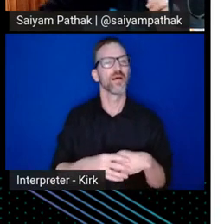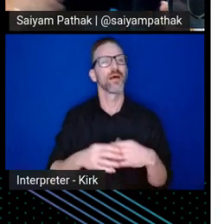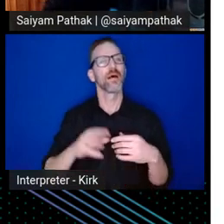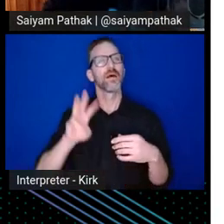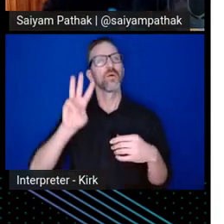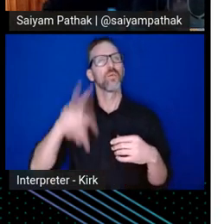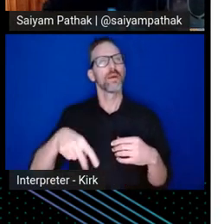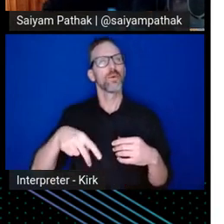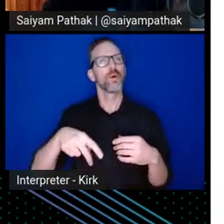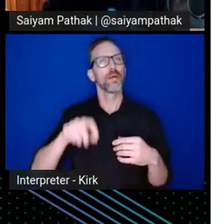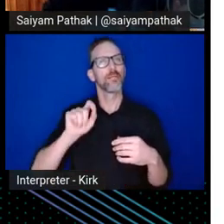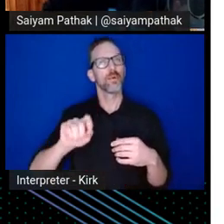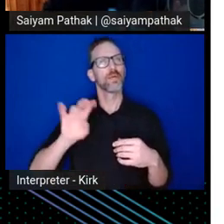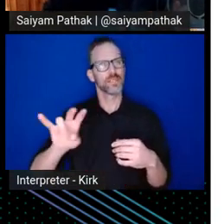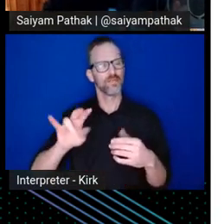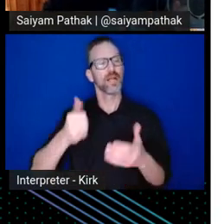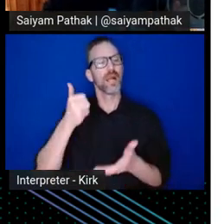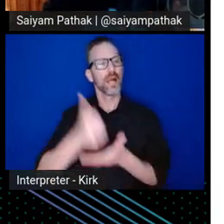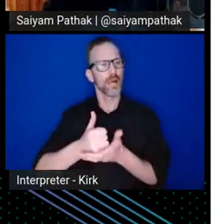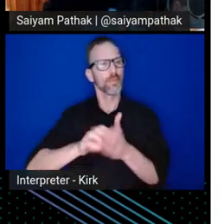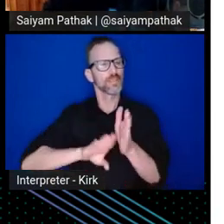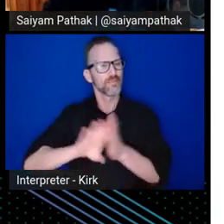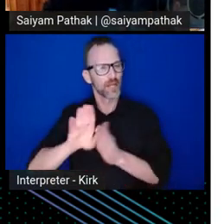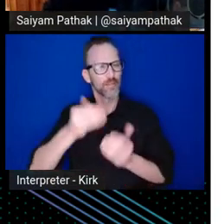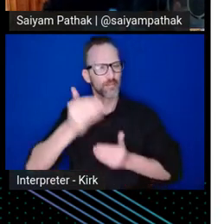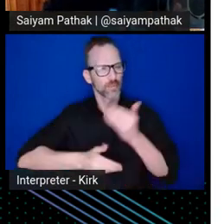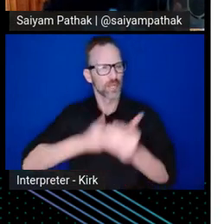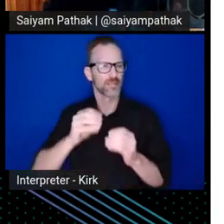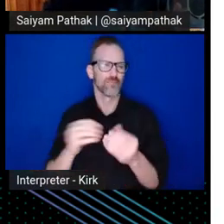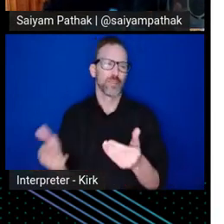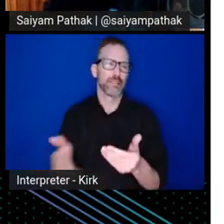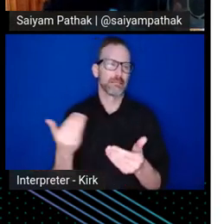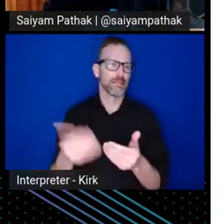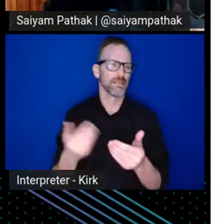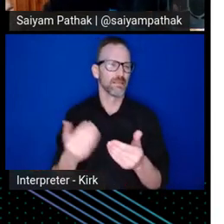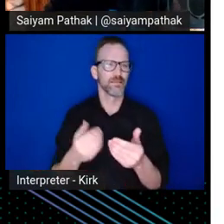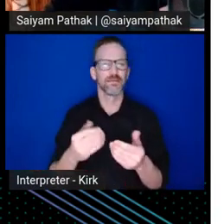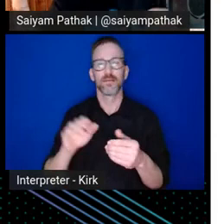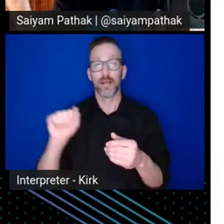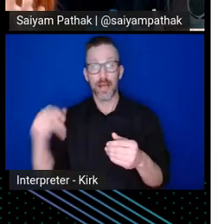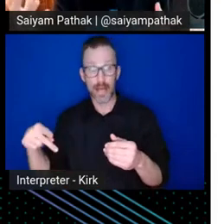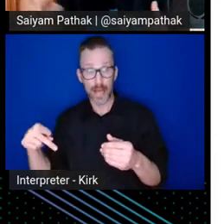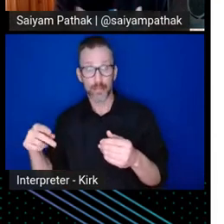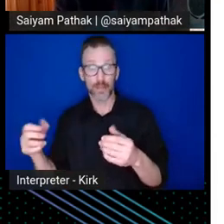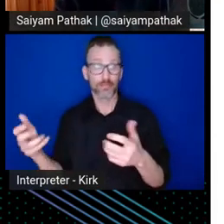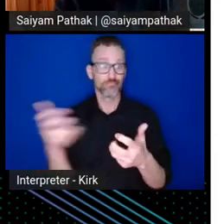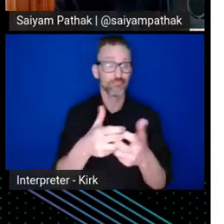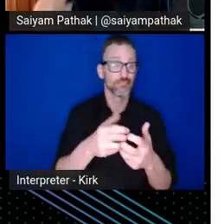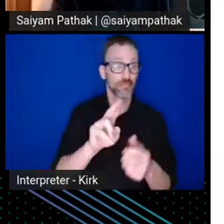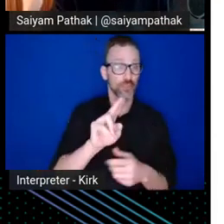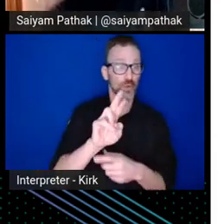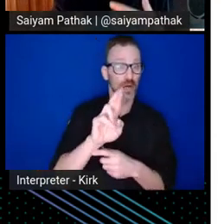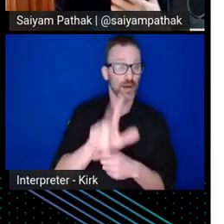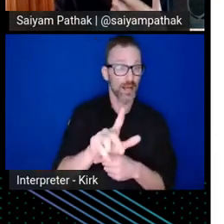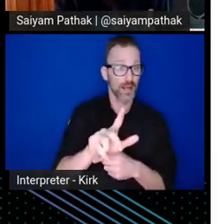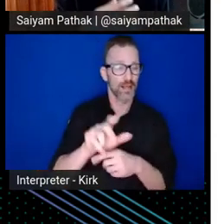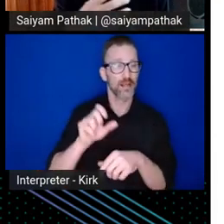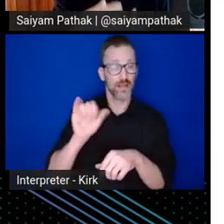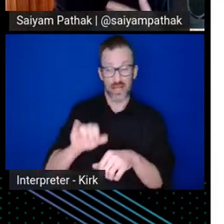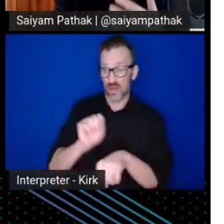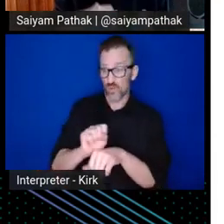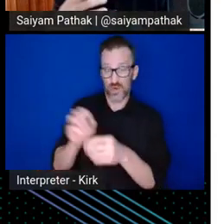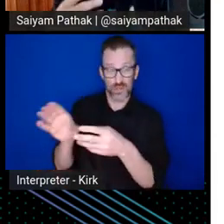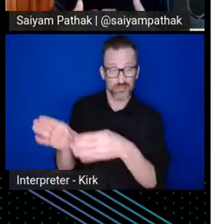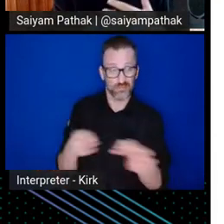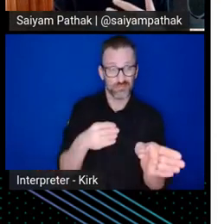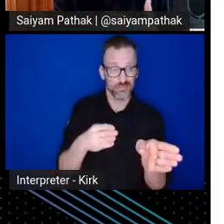the whole development to app URL workflow. So as a developer, it's super simple to kind of developer